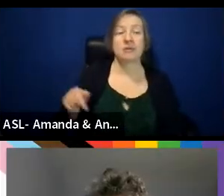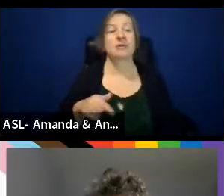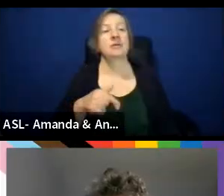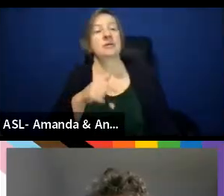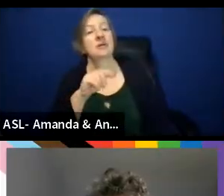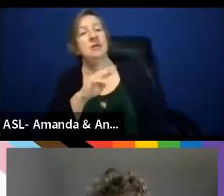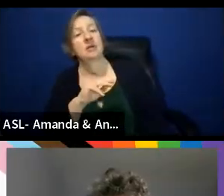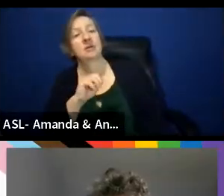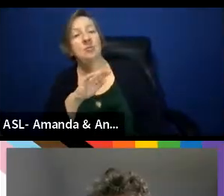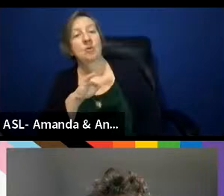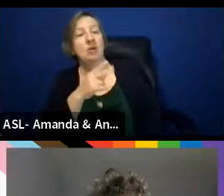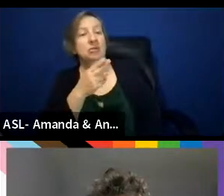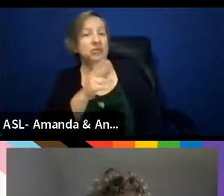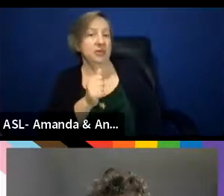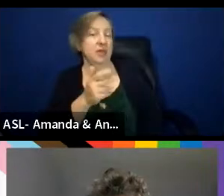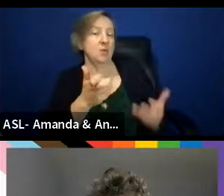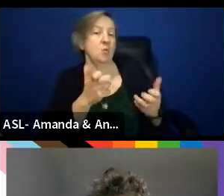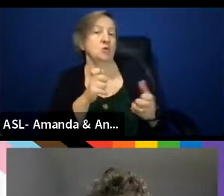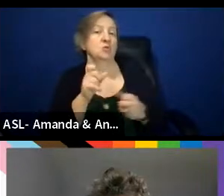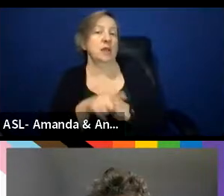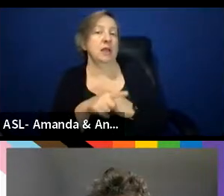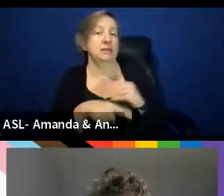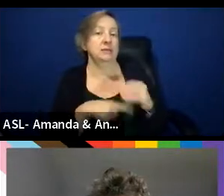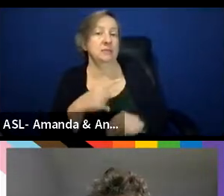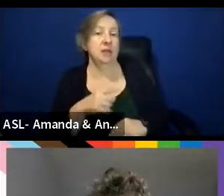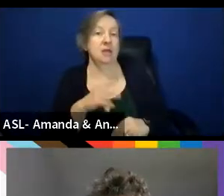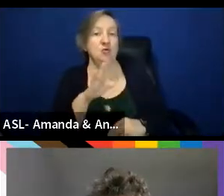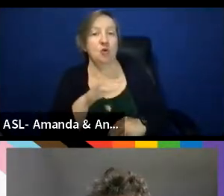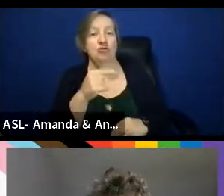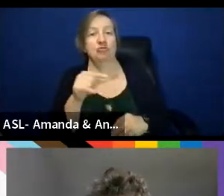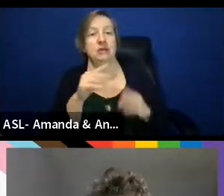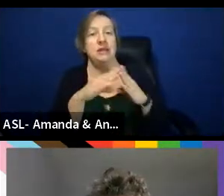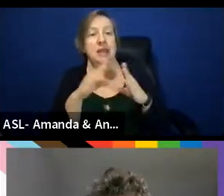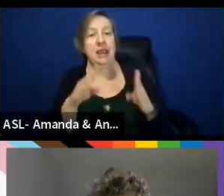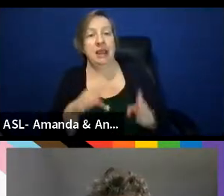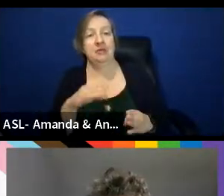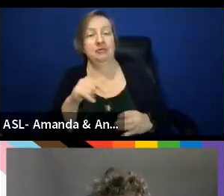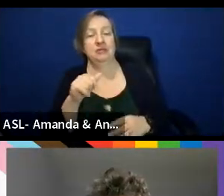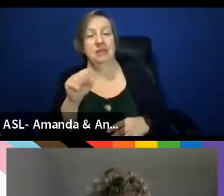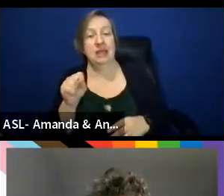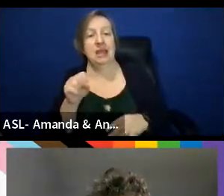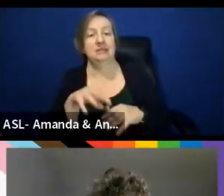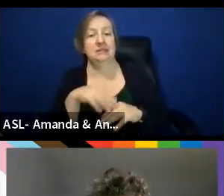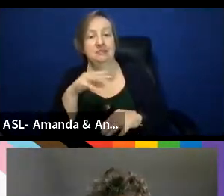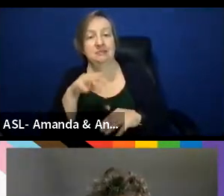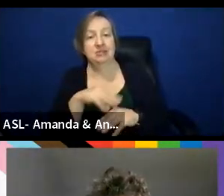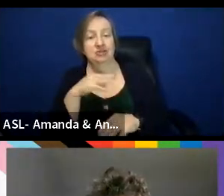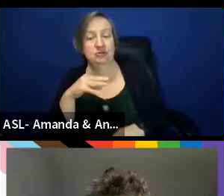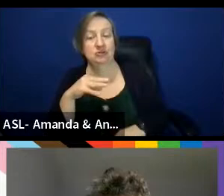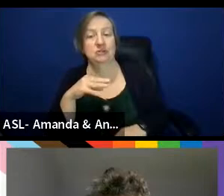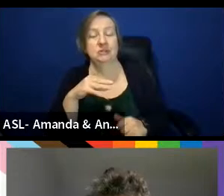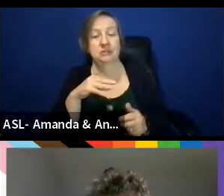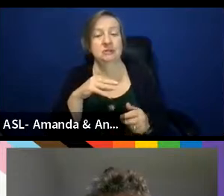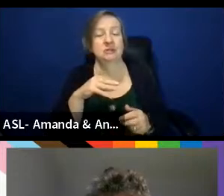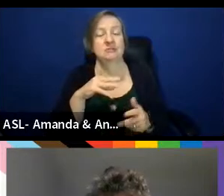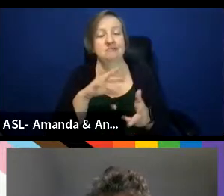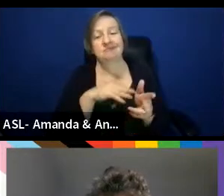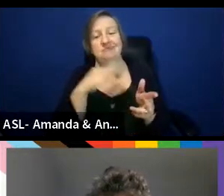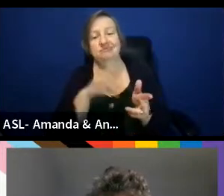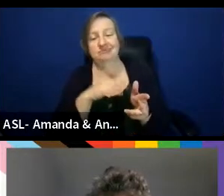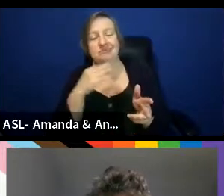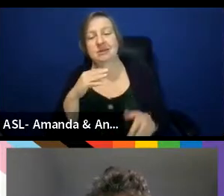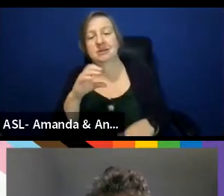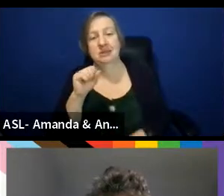Okay, I wanted to ask about your greenhouse gas emissions slide. You